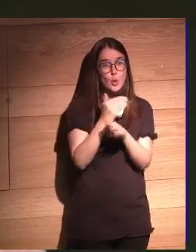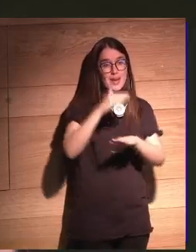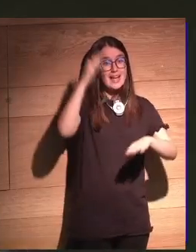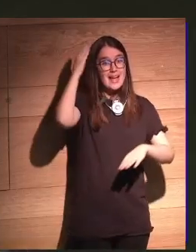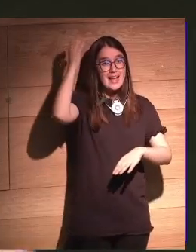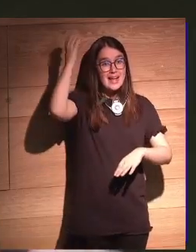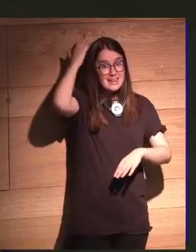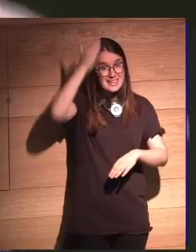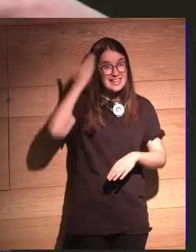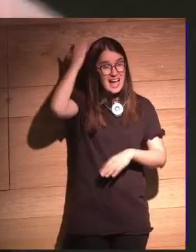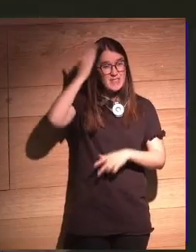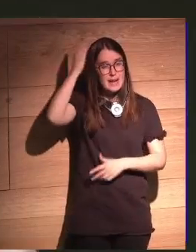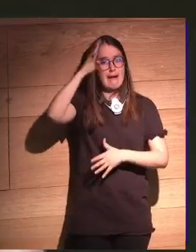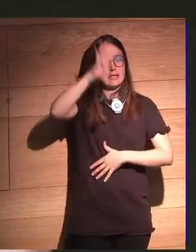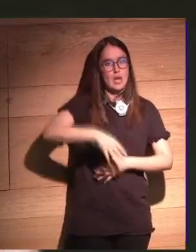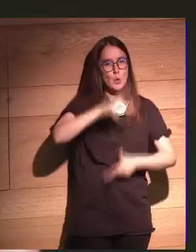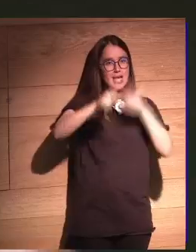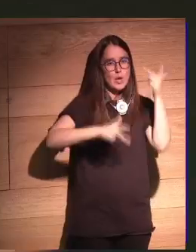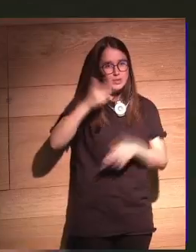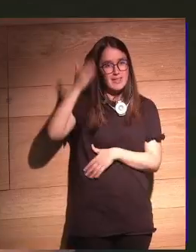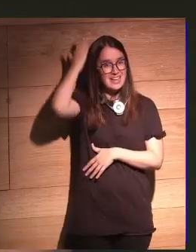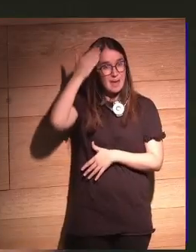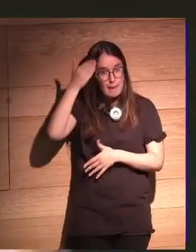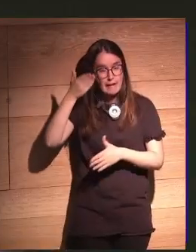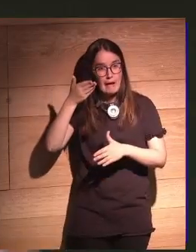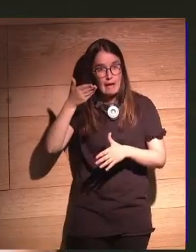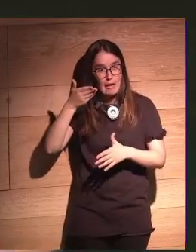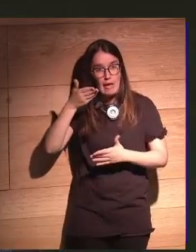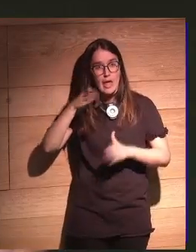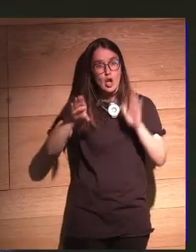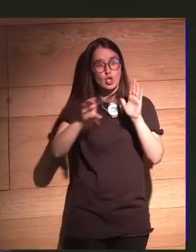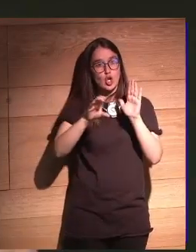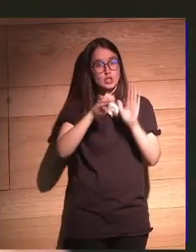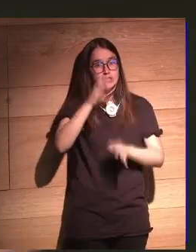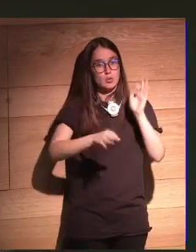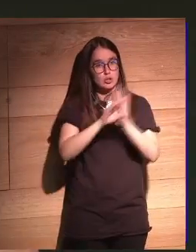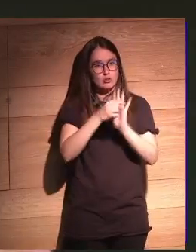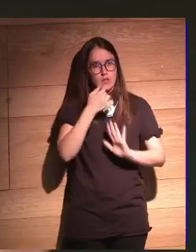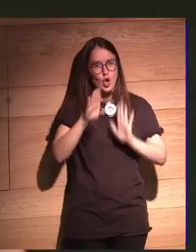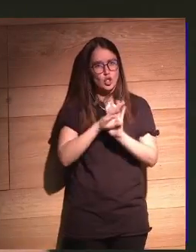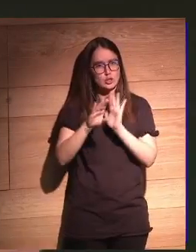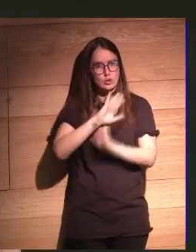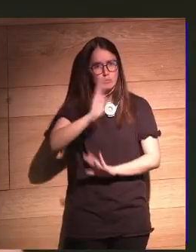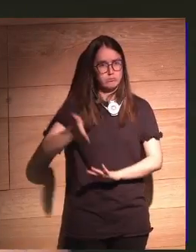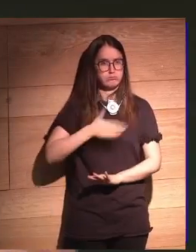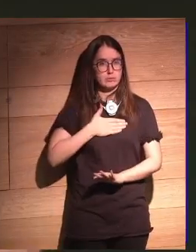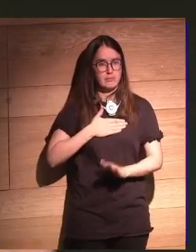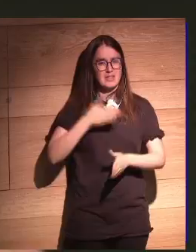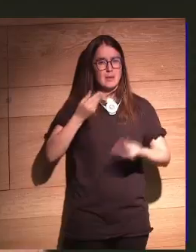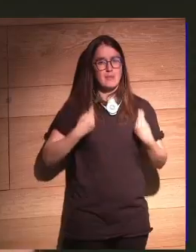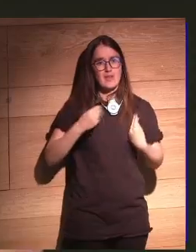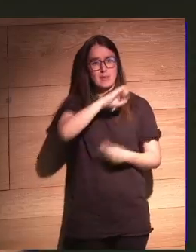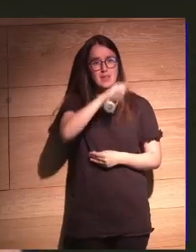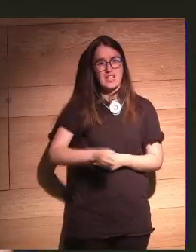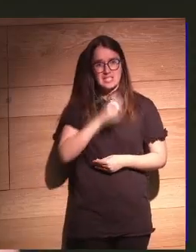Navarra, Catalonia, and all different Spanish regions. The Constitutional Court said that it was within the Constitution